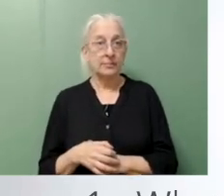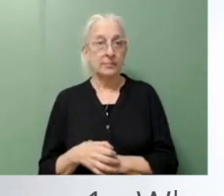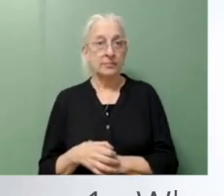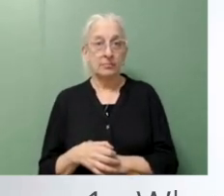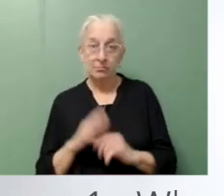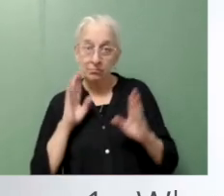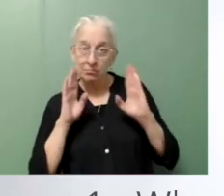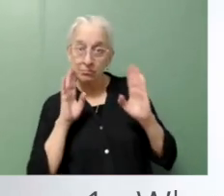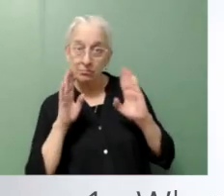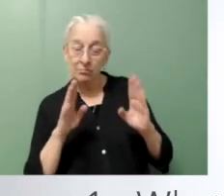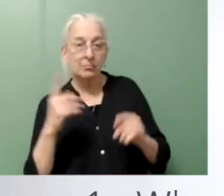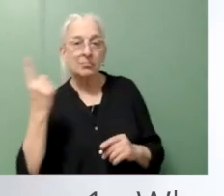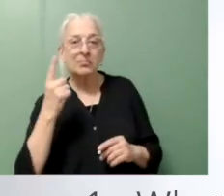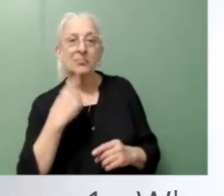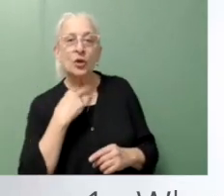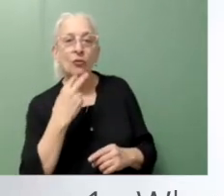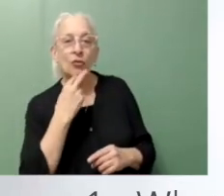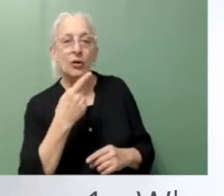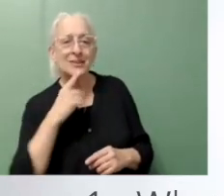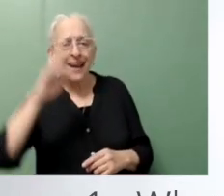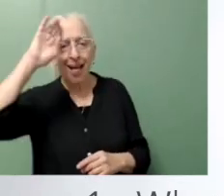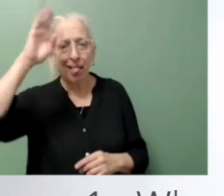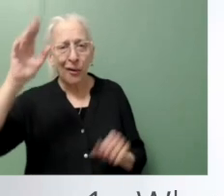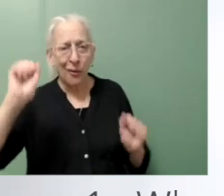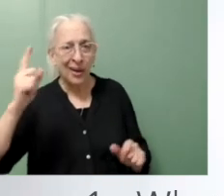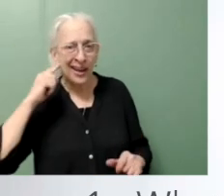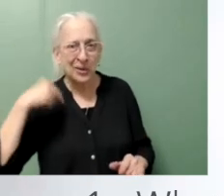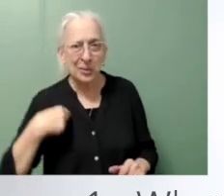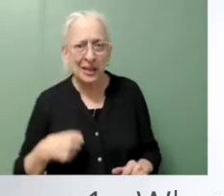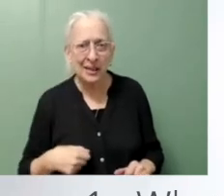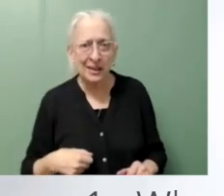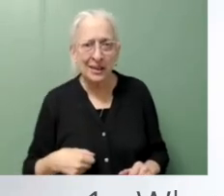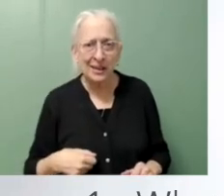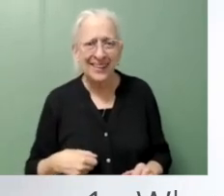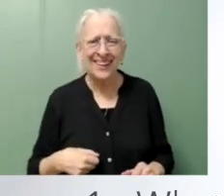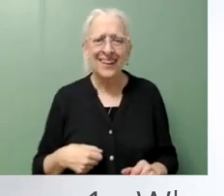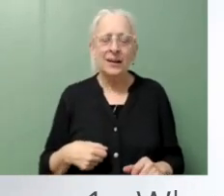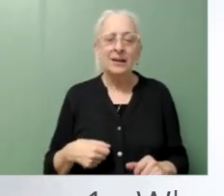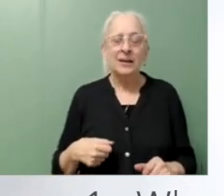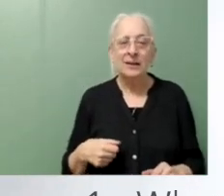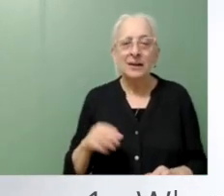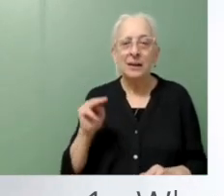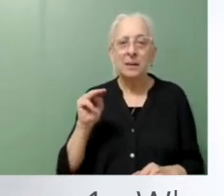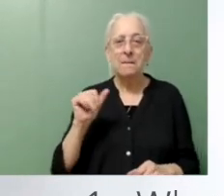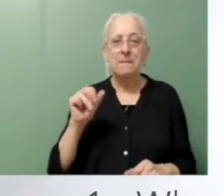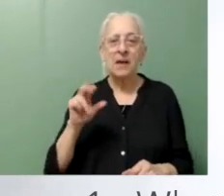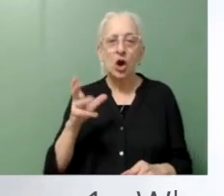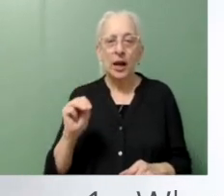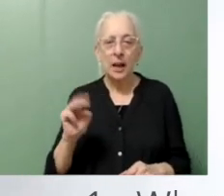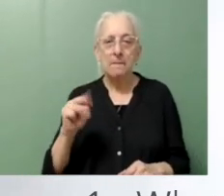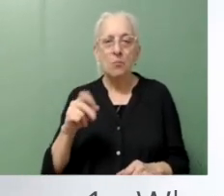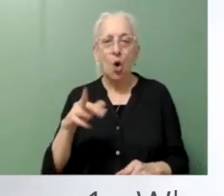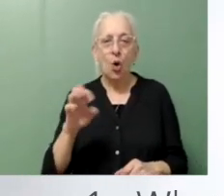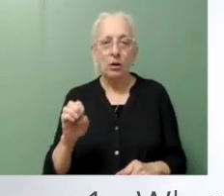Hello? Yes, go ahead. Oh, yeah, yes. Can you hear me? Yes, I can hear Yes, you. sorry. Yes, Mariam Moore here from the CCI,